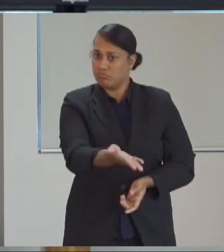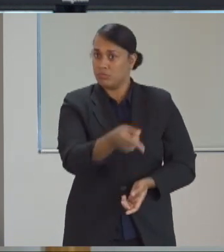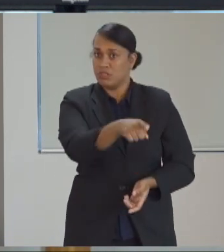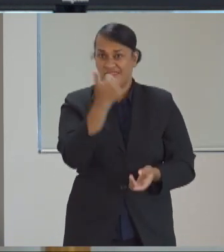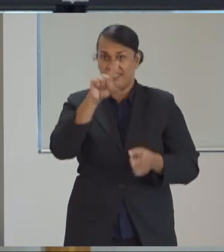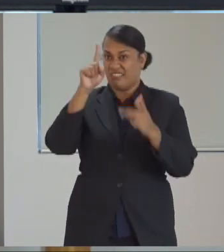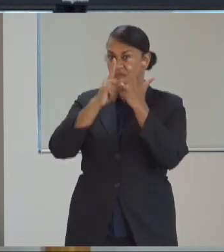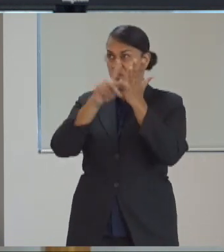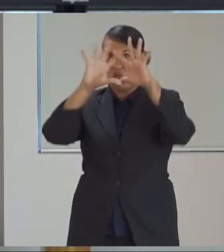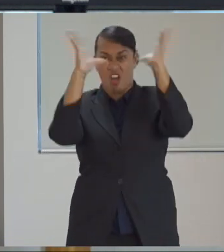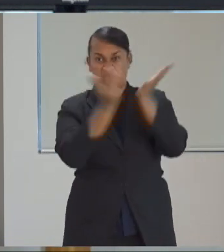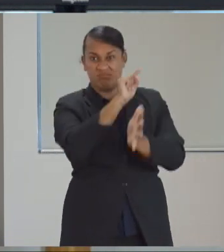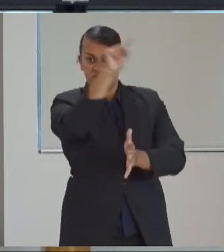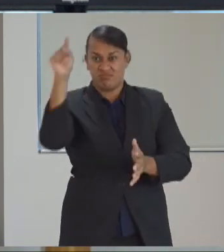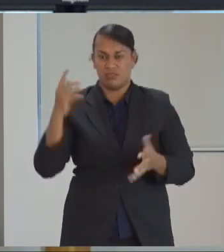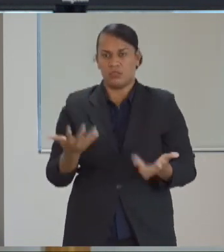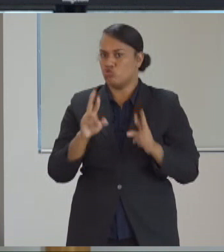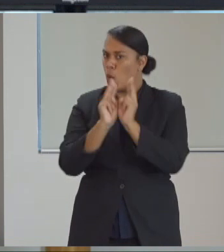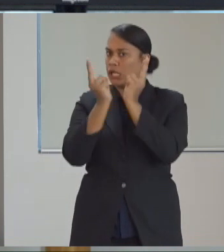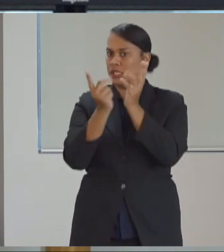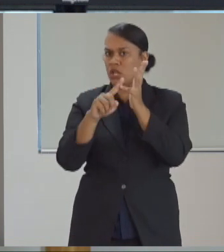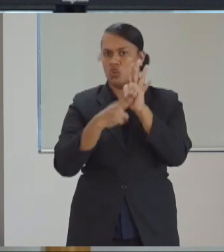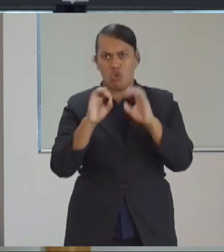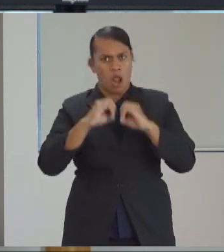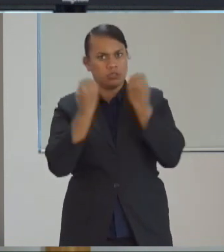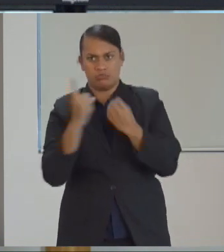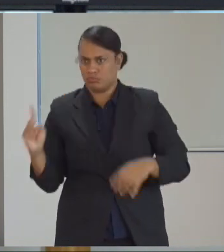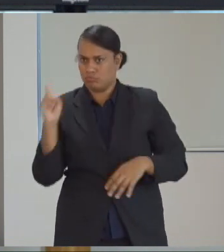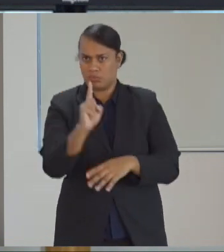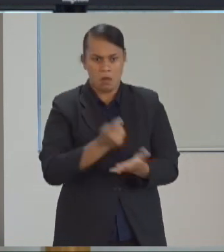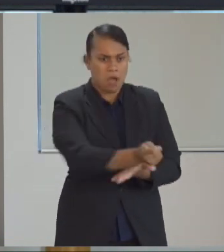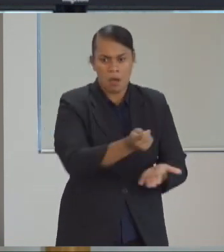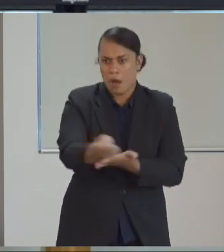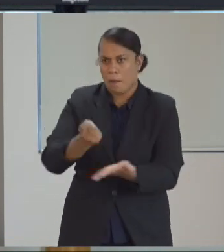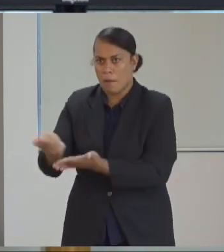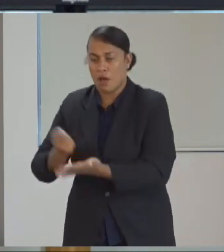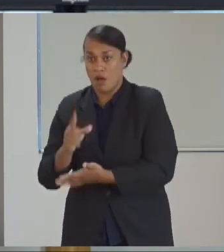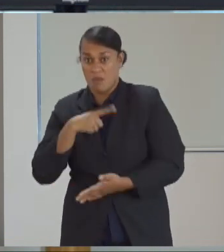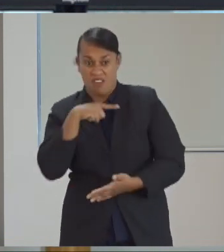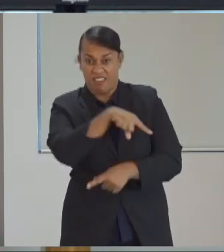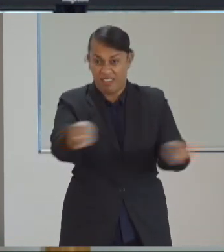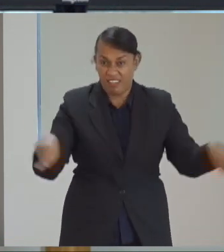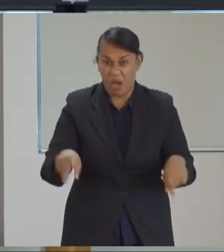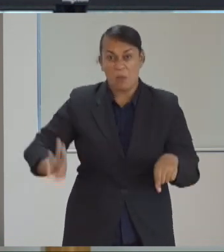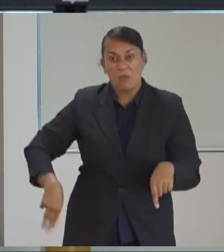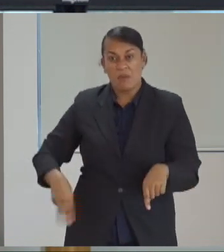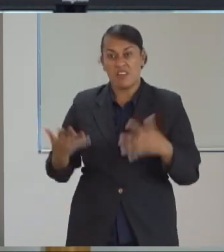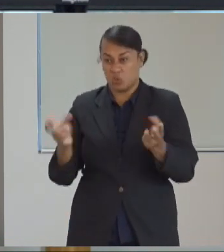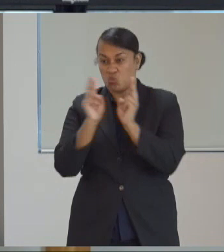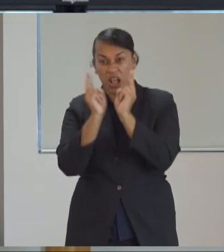union organizations that have come out. In many parts of the world, a lot of the unions come out and actually have a fund. They